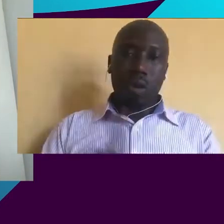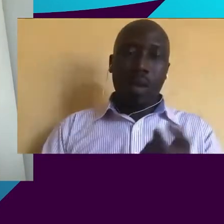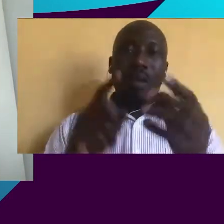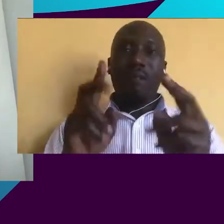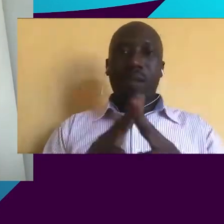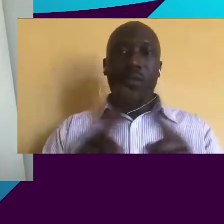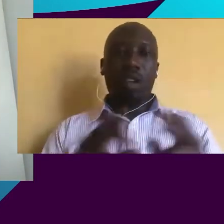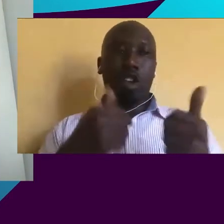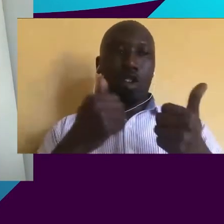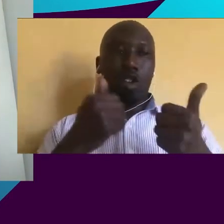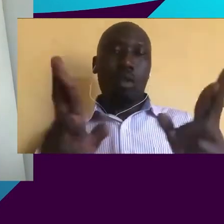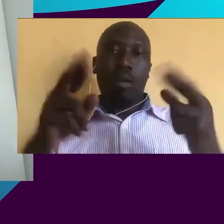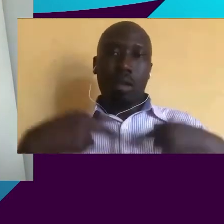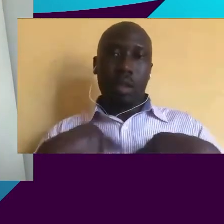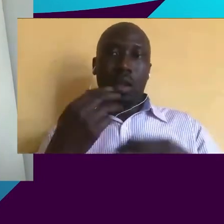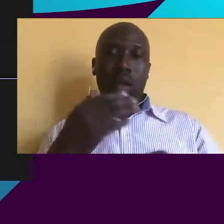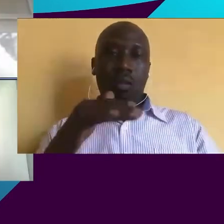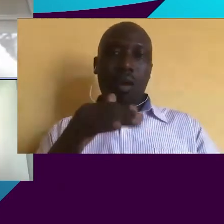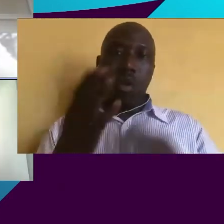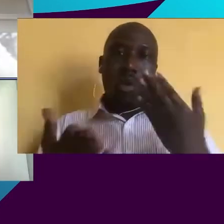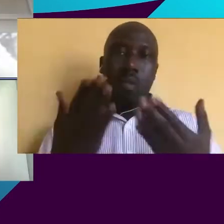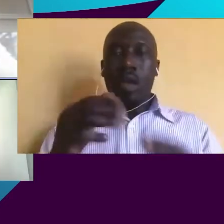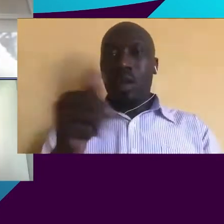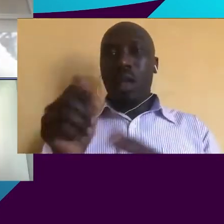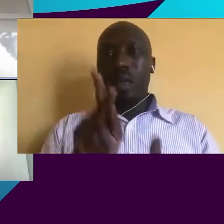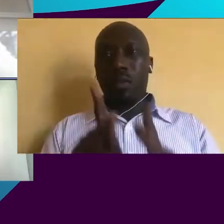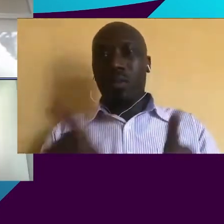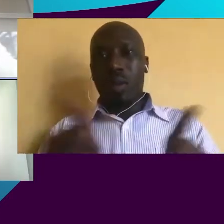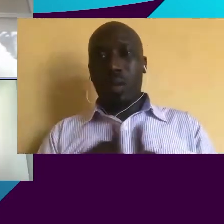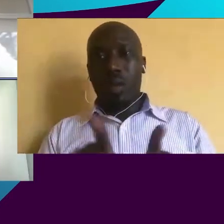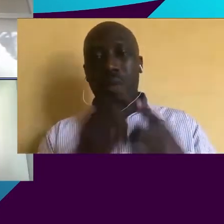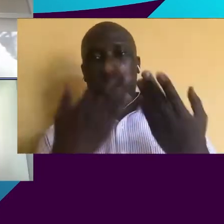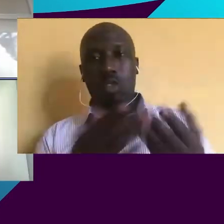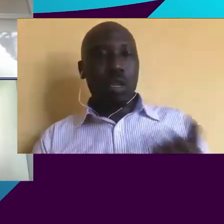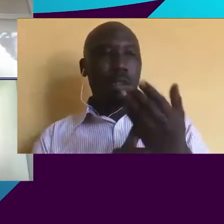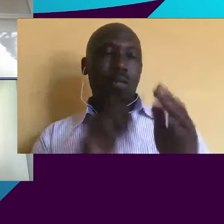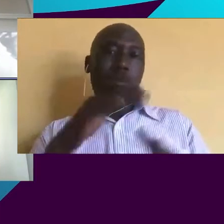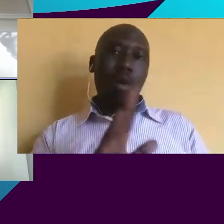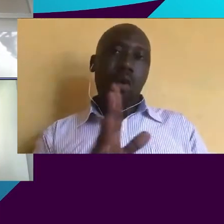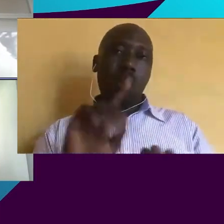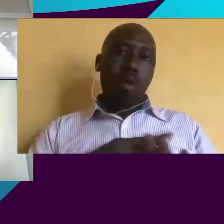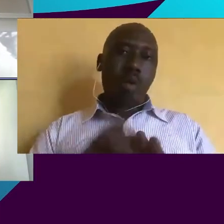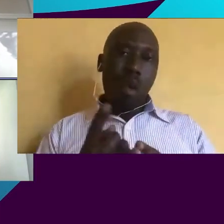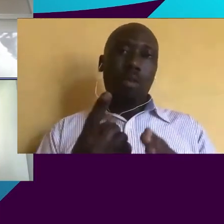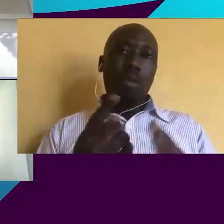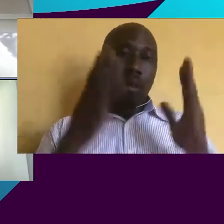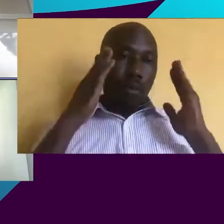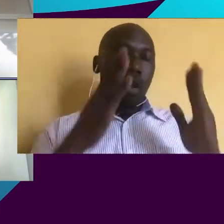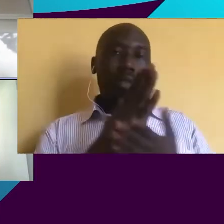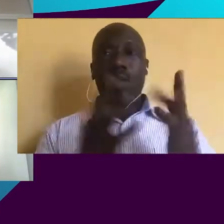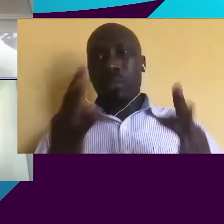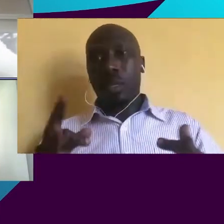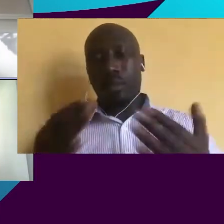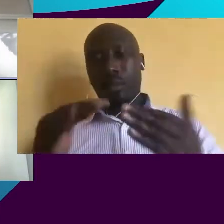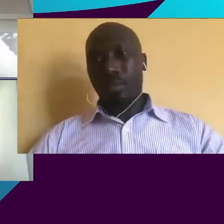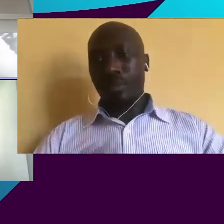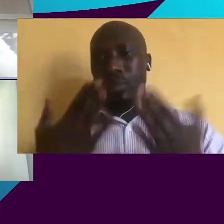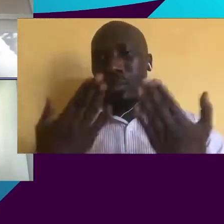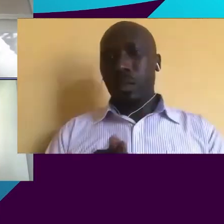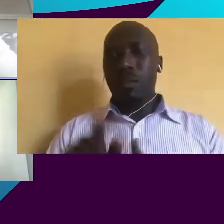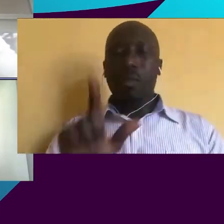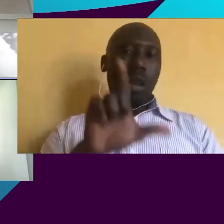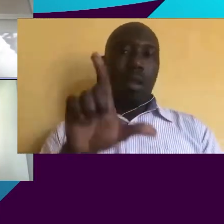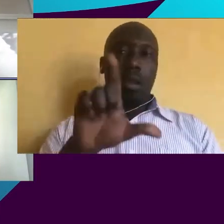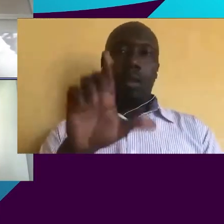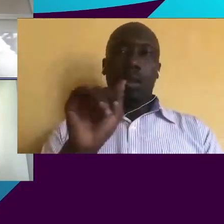than anyone else. They tend to achieve a lot more when they put their heart to something. Lydia Stephens